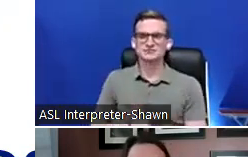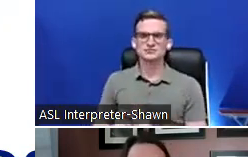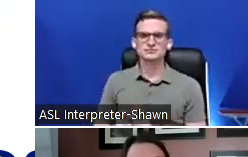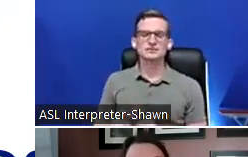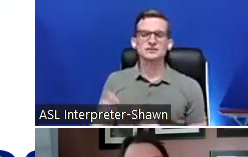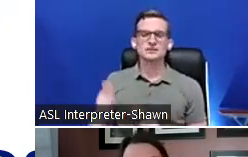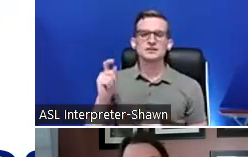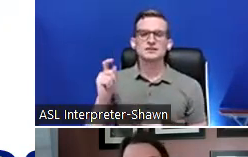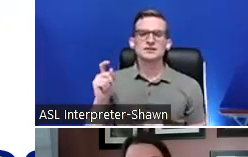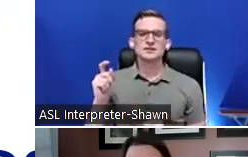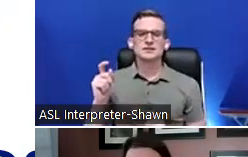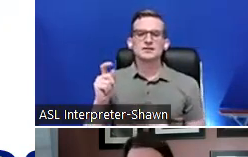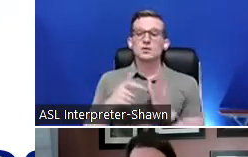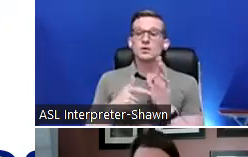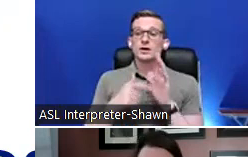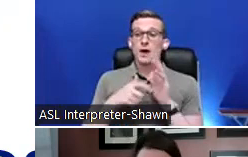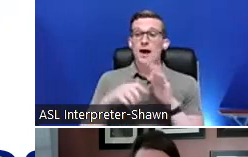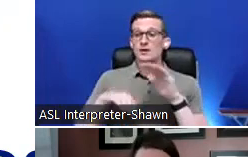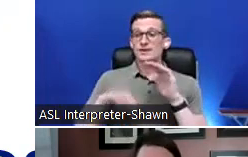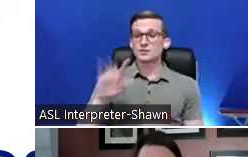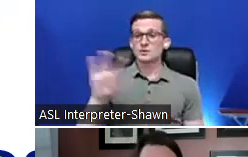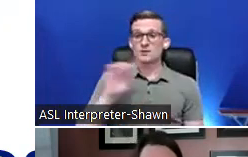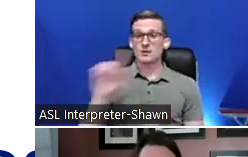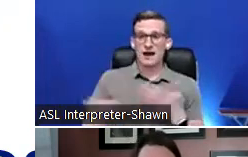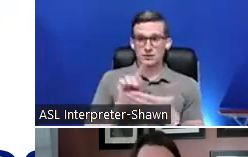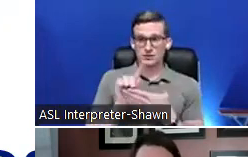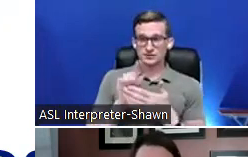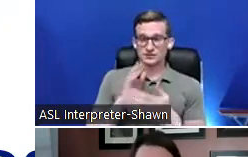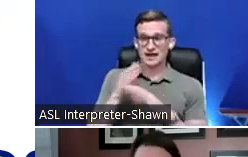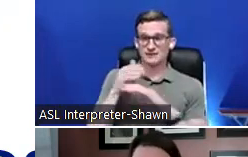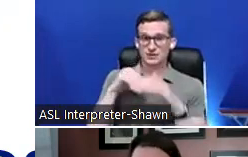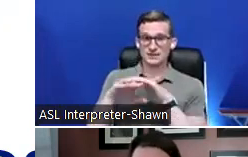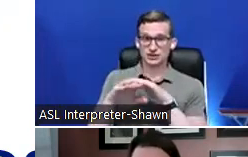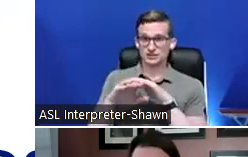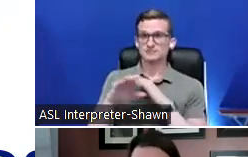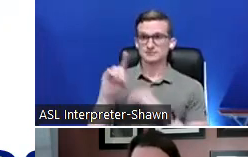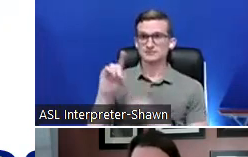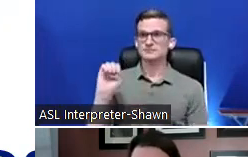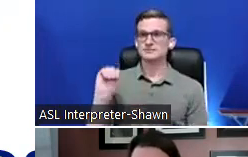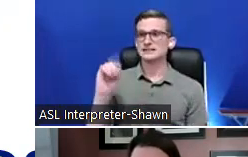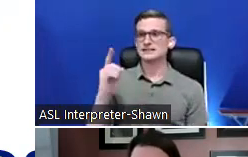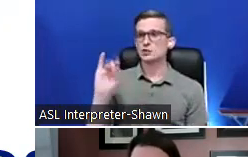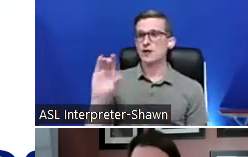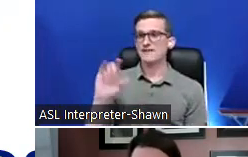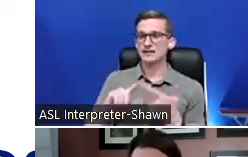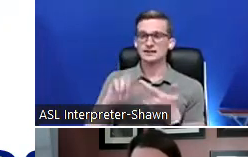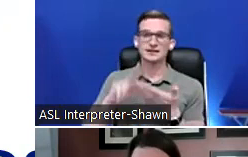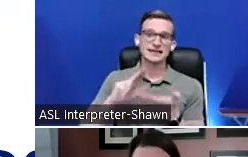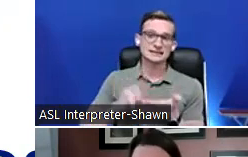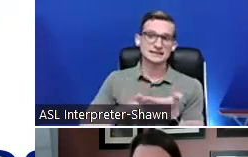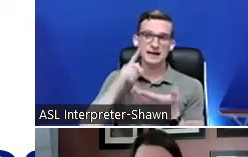the required within 24 hours of admission, we have demographic, intake and consent